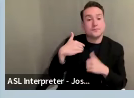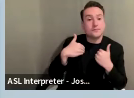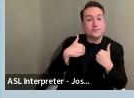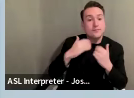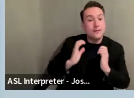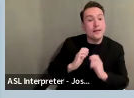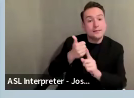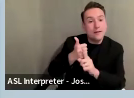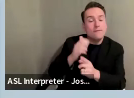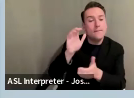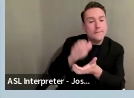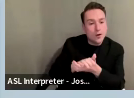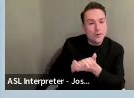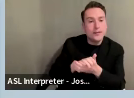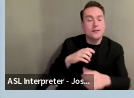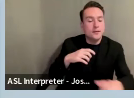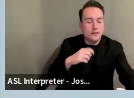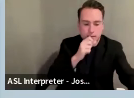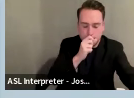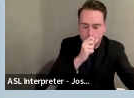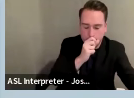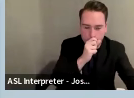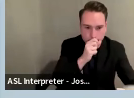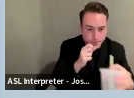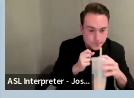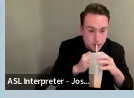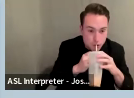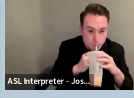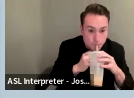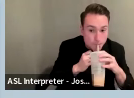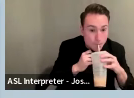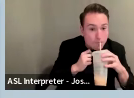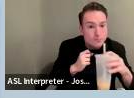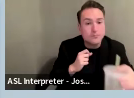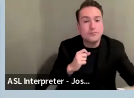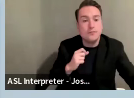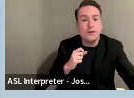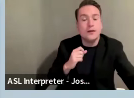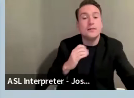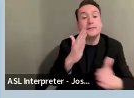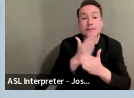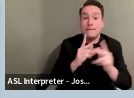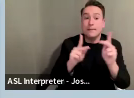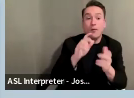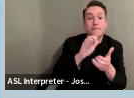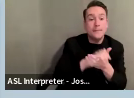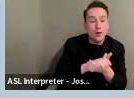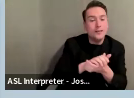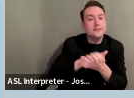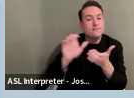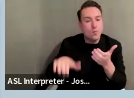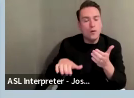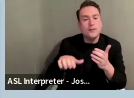they name their spouse as their first choice, but then they get divorced and they forget to change those documents. So it's really important